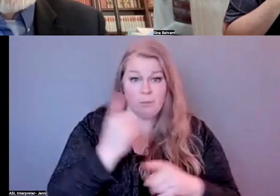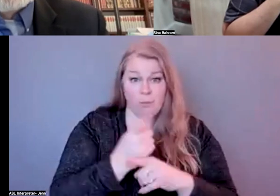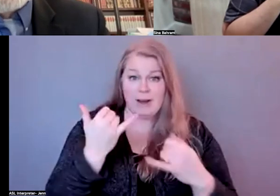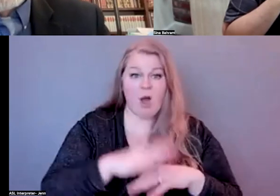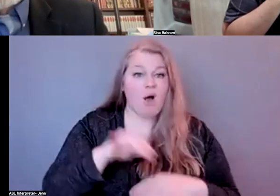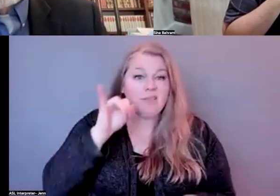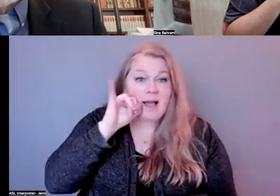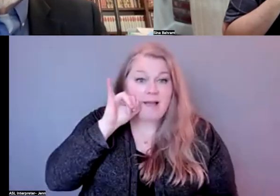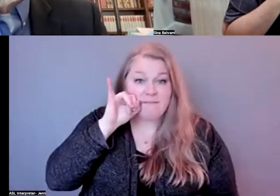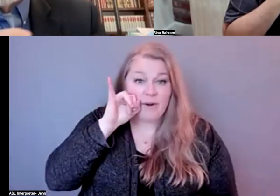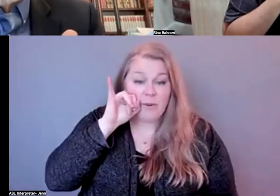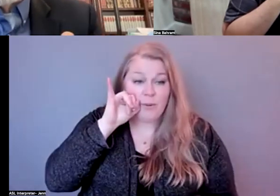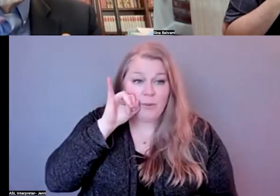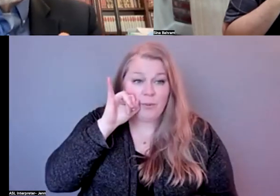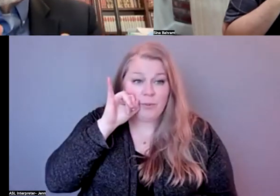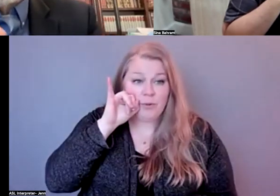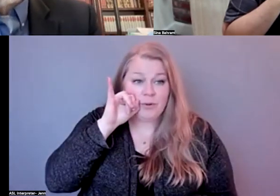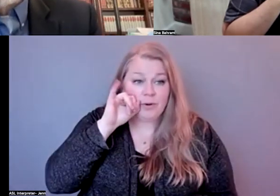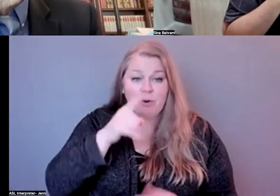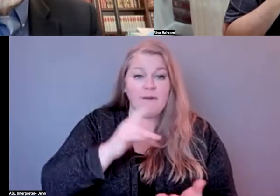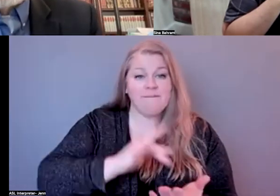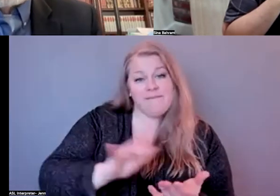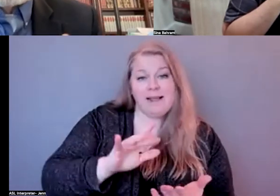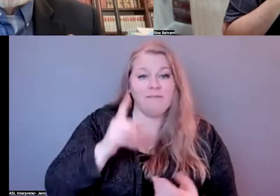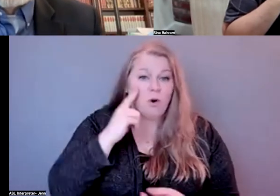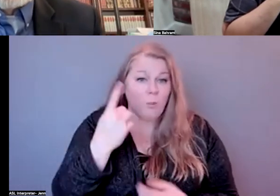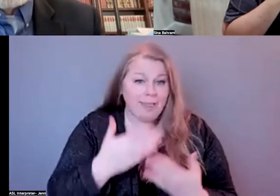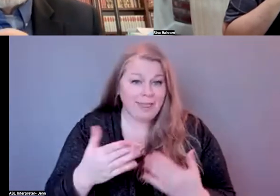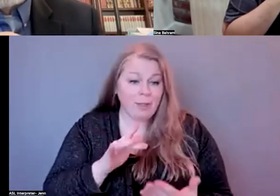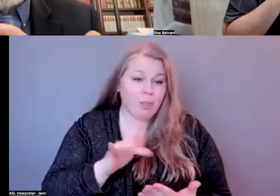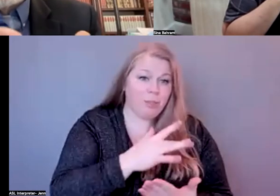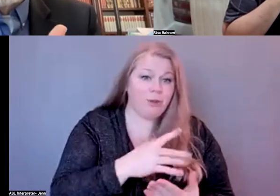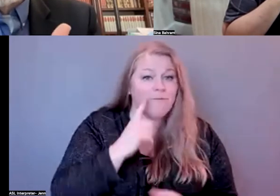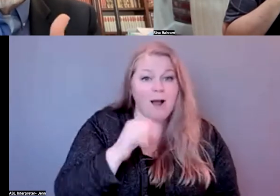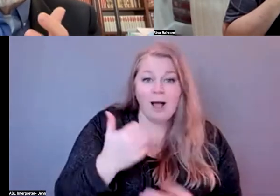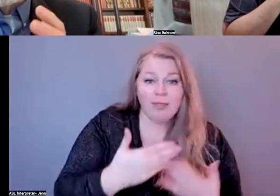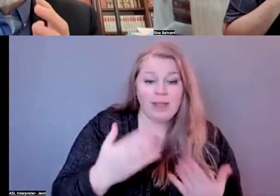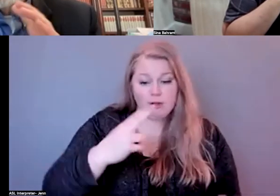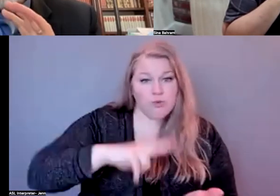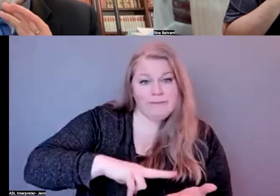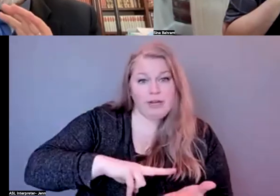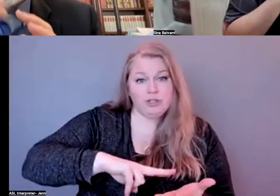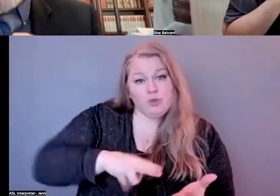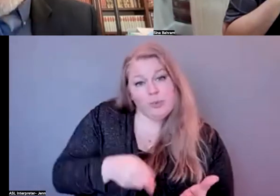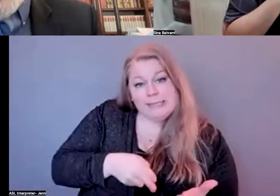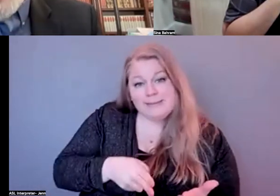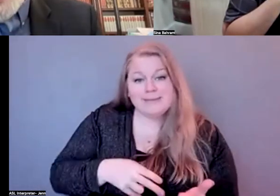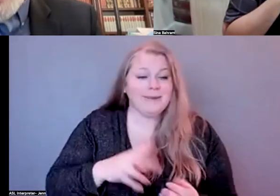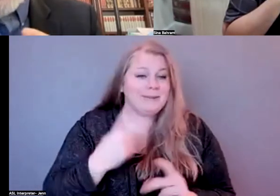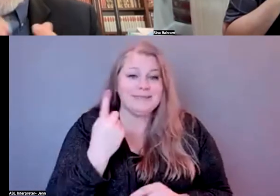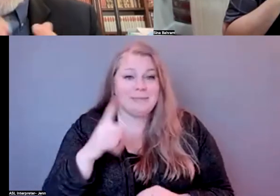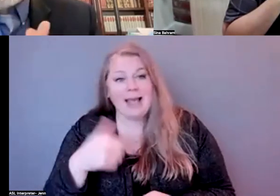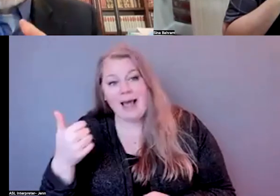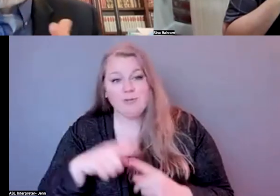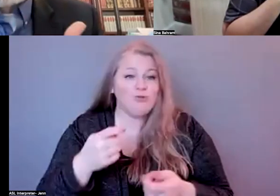iPhone where you flick like this to do one thing and you do this for another, and you put two fingers down and twist them to